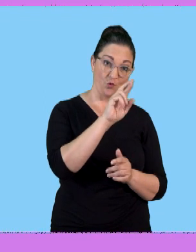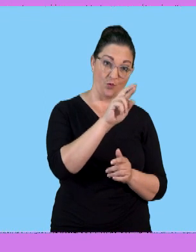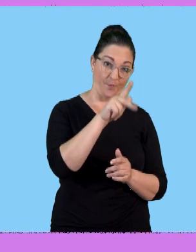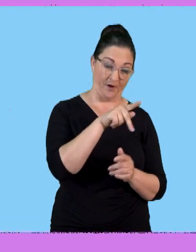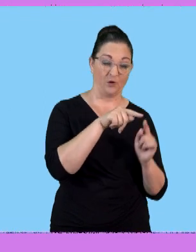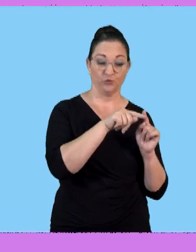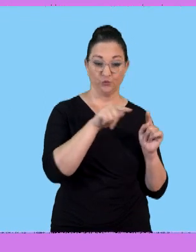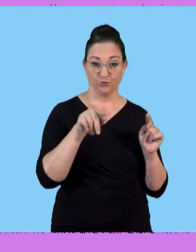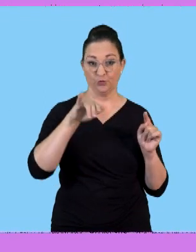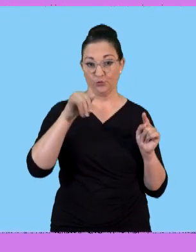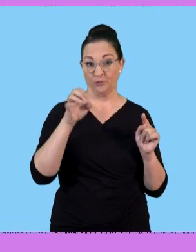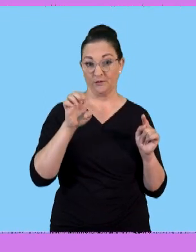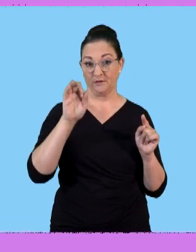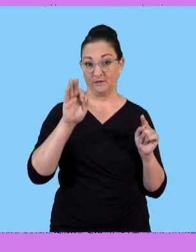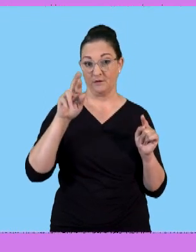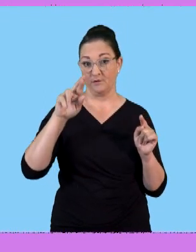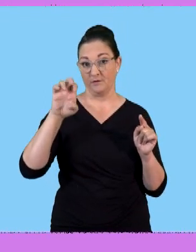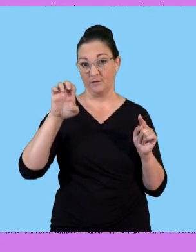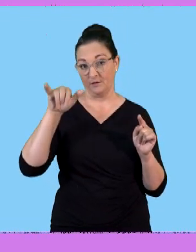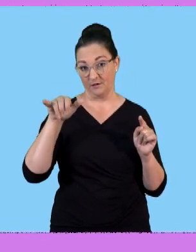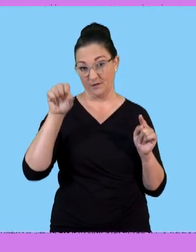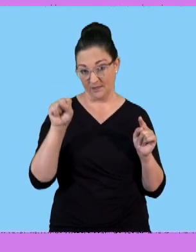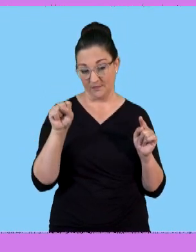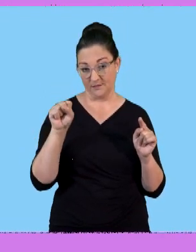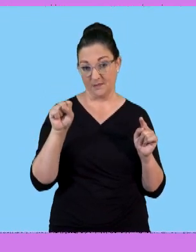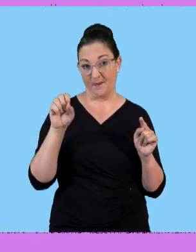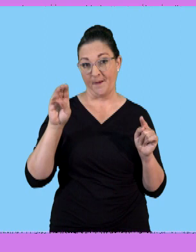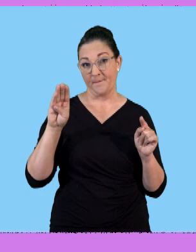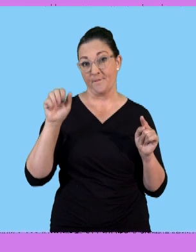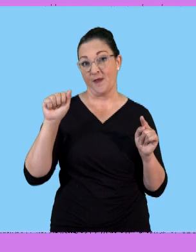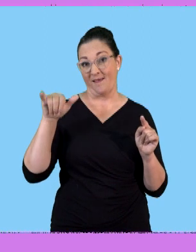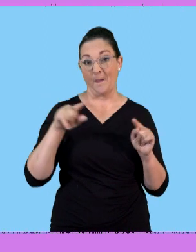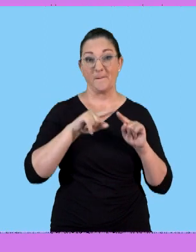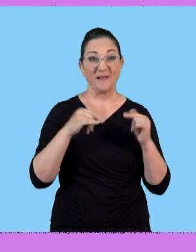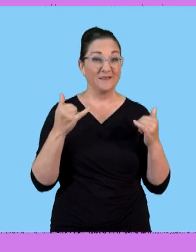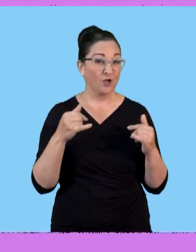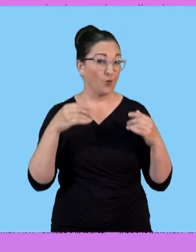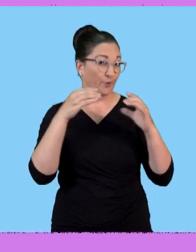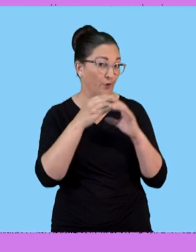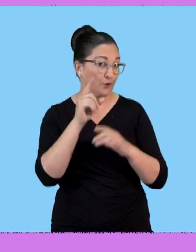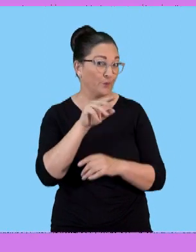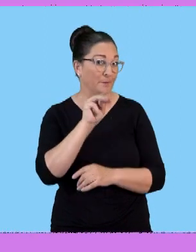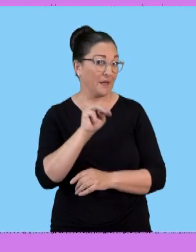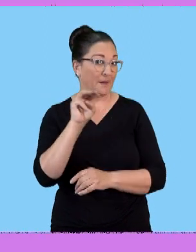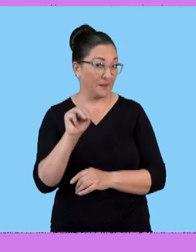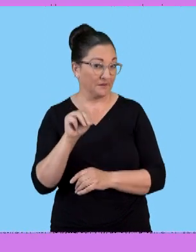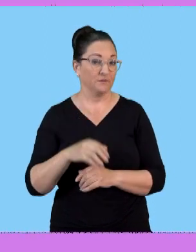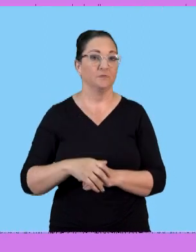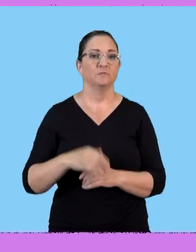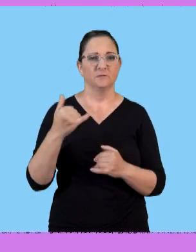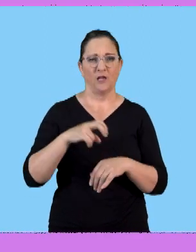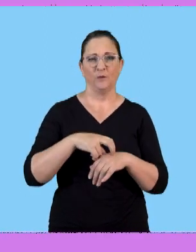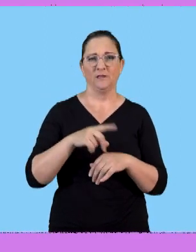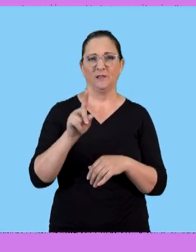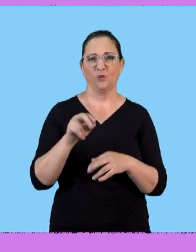two places, right? And it says in millimeters, the shortest distance. So what does it mean? It simply means that we